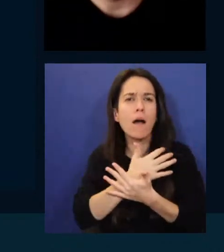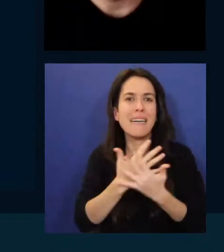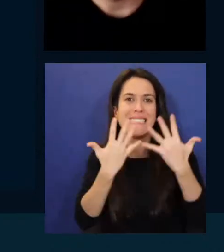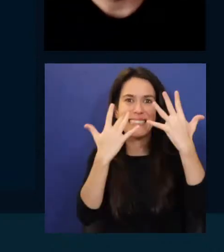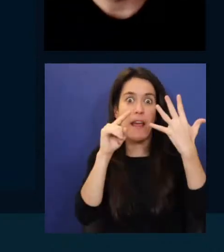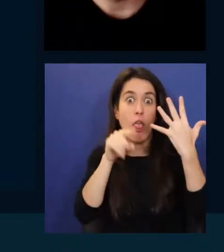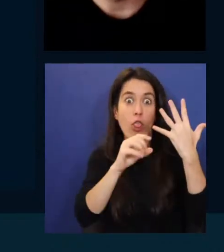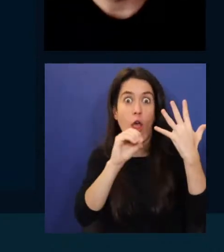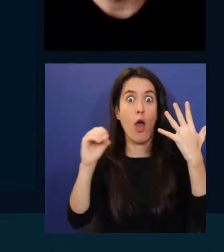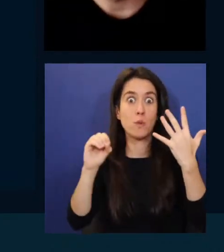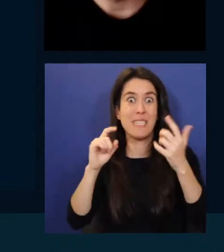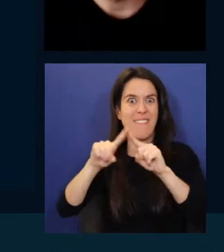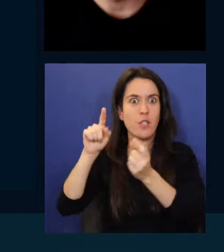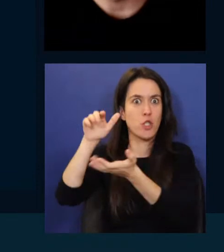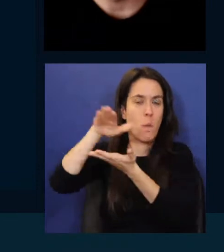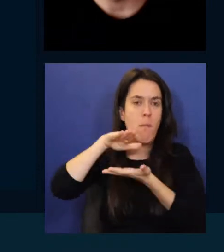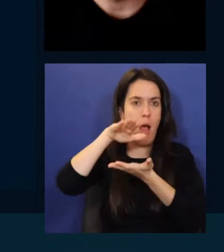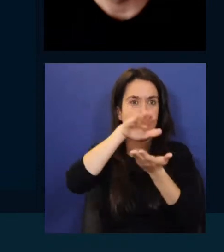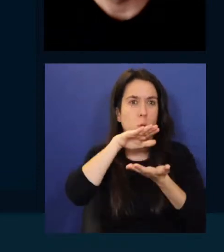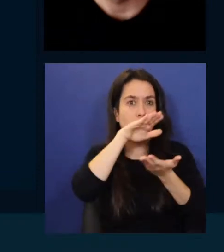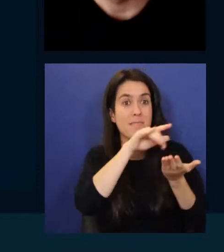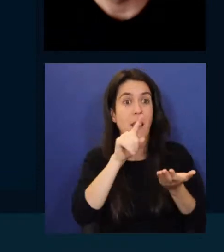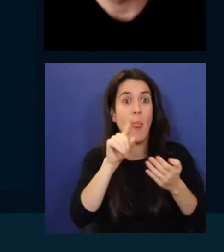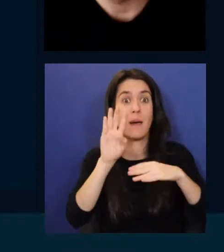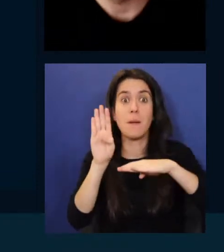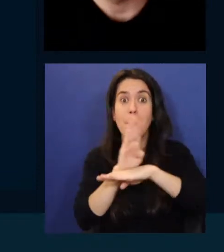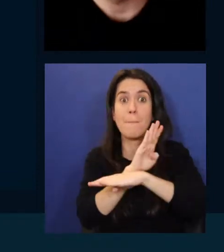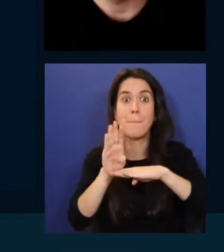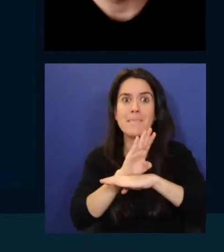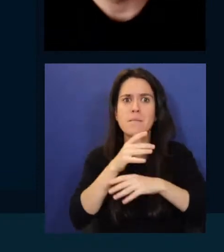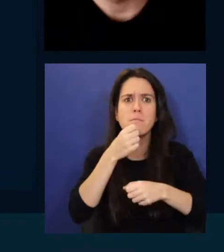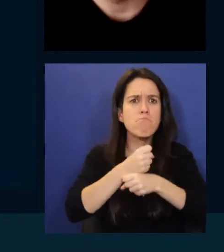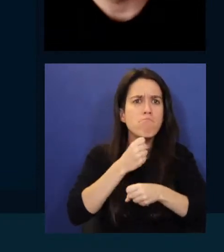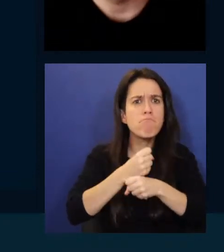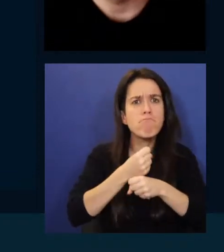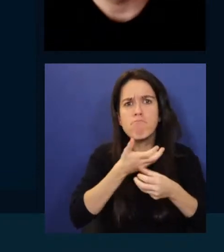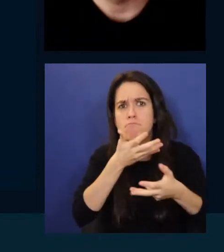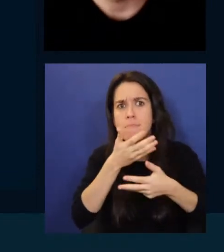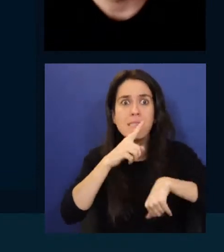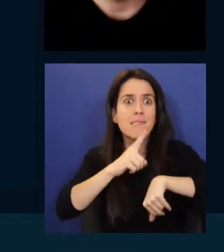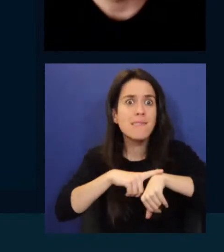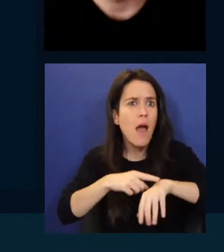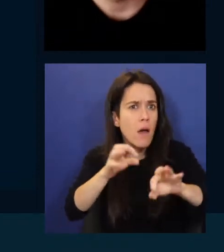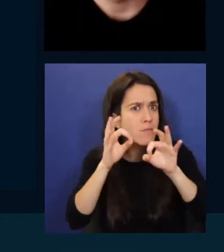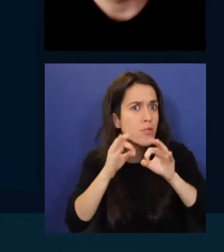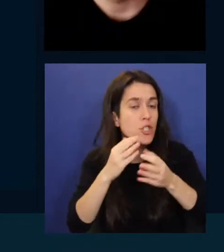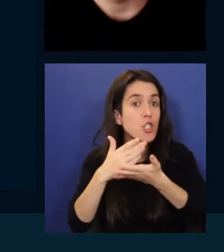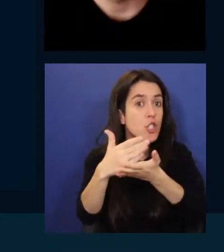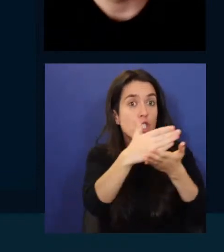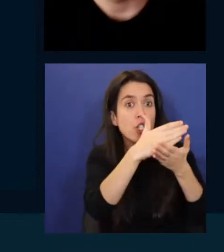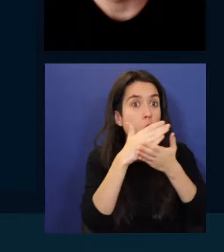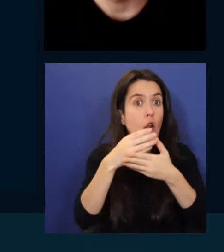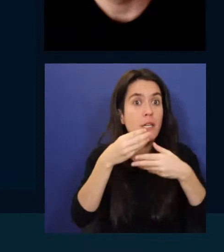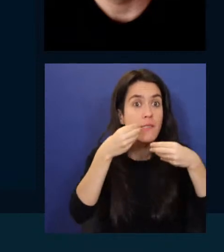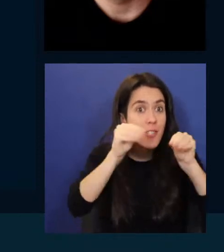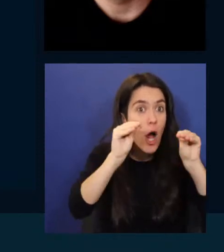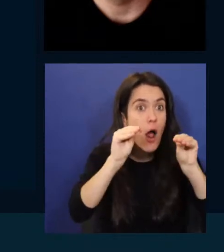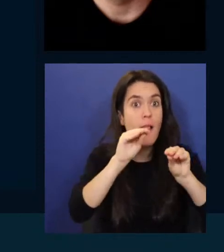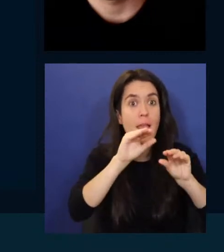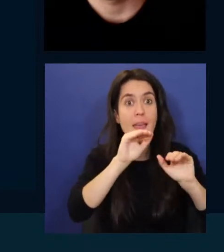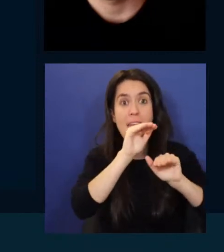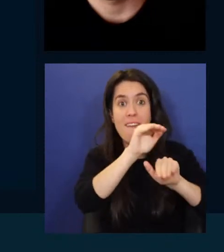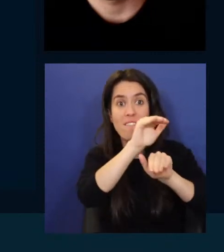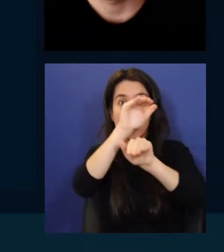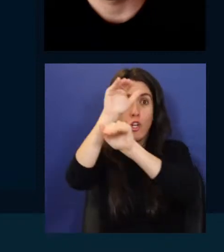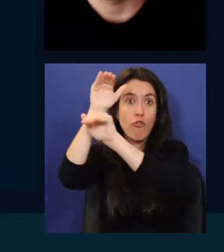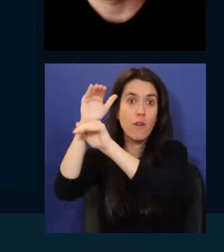suppliers. Their business operations depend on timely sharing of sales, inventory, and forecast data with their